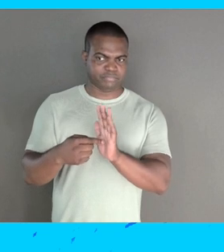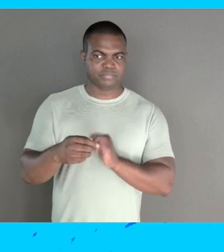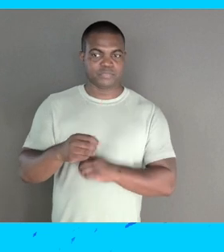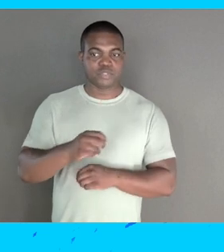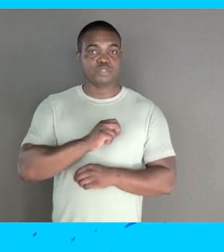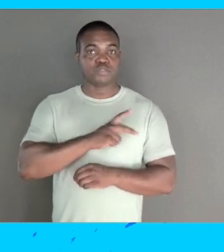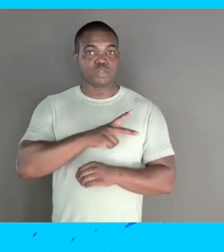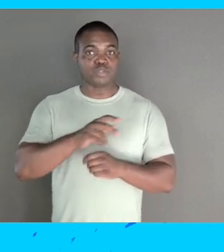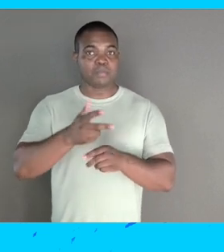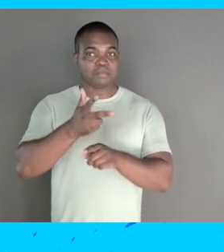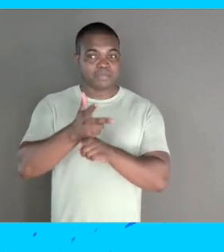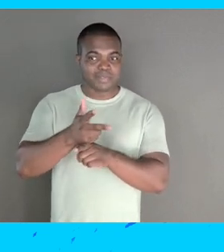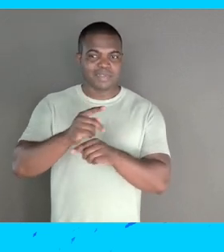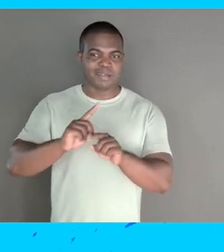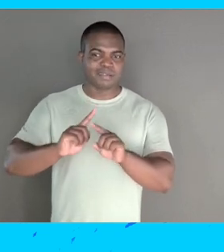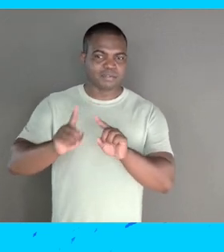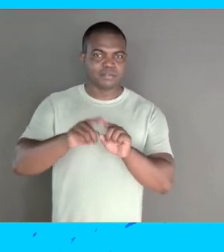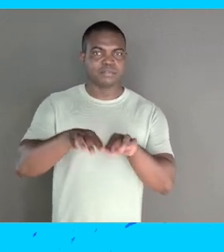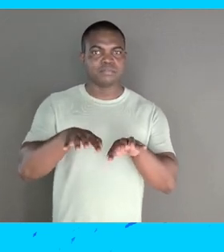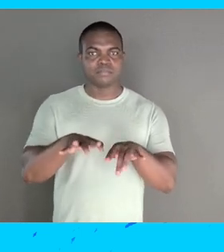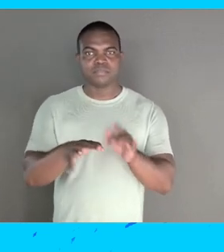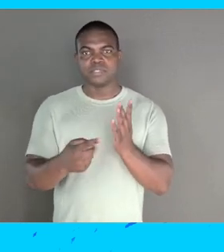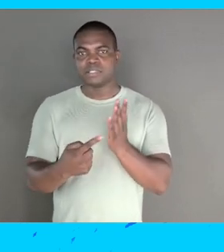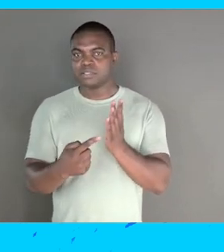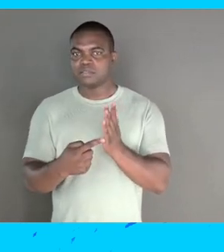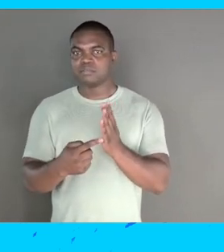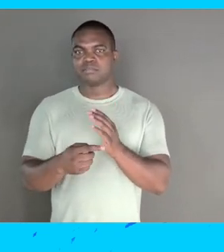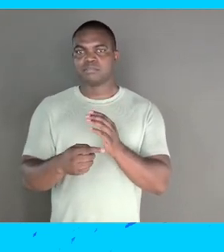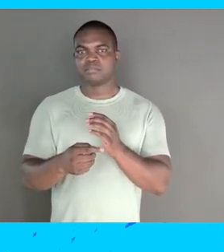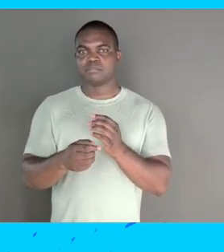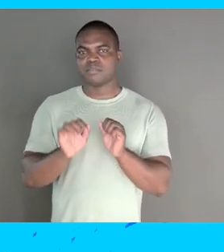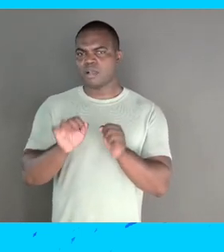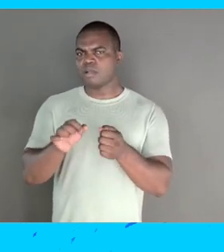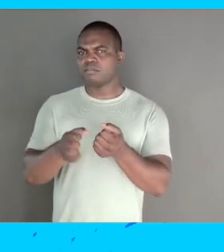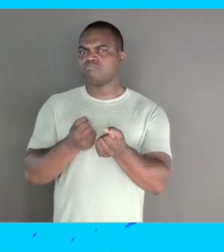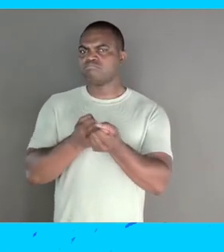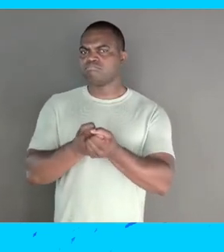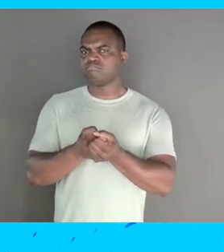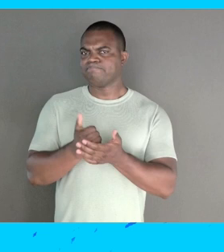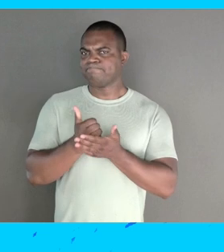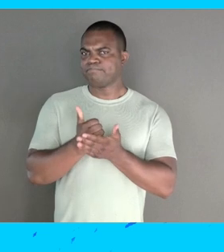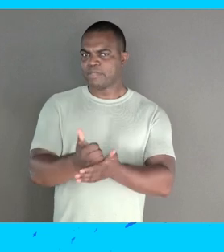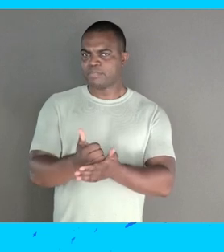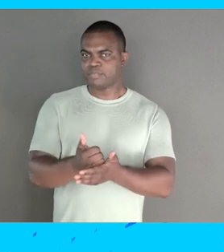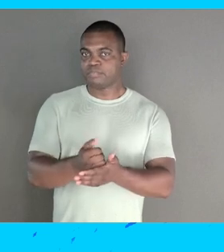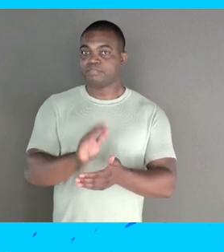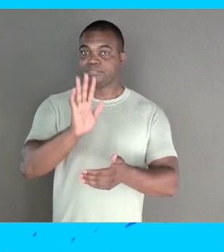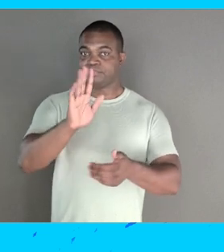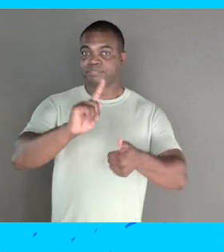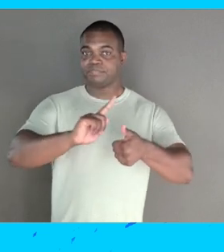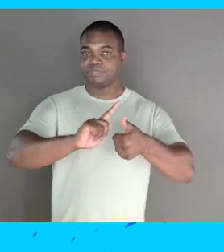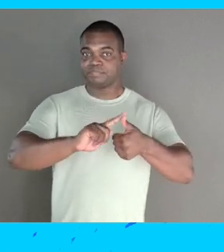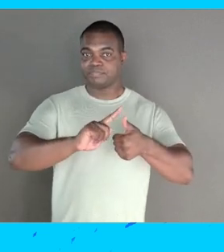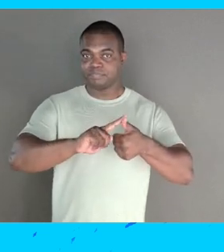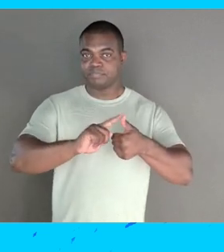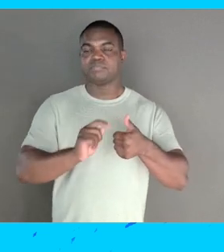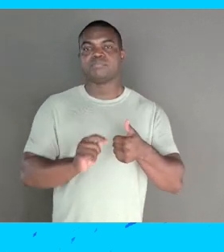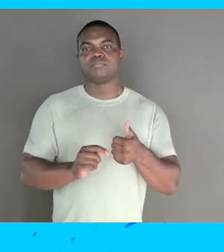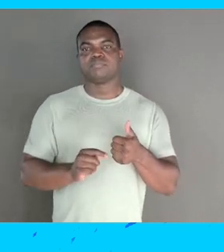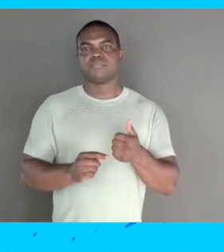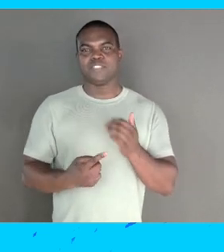media, can be very helpful. One of these ways is that through digital technology, free access to the